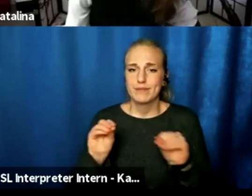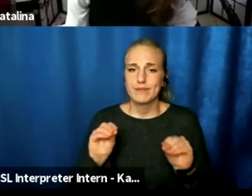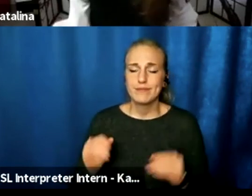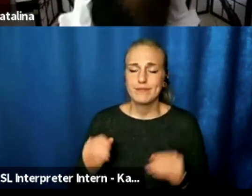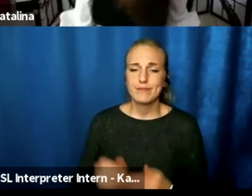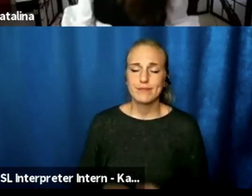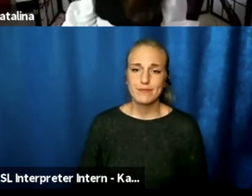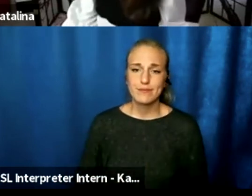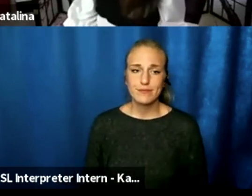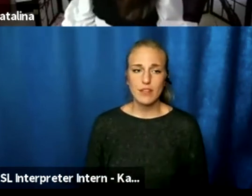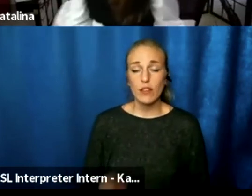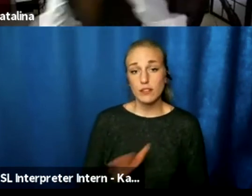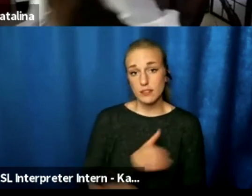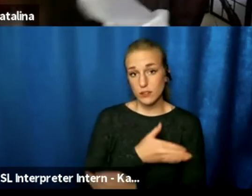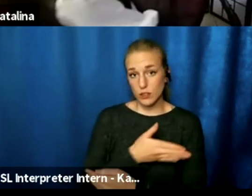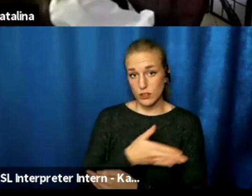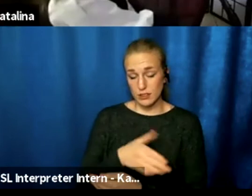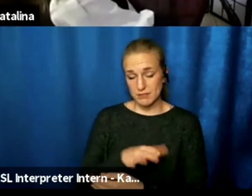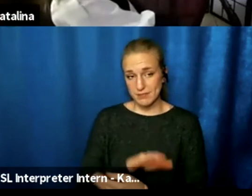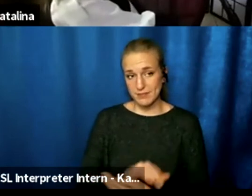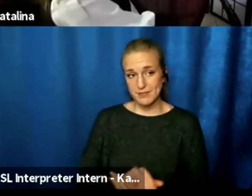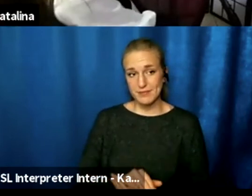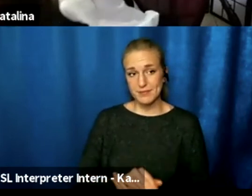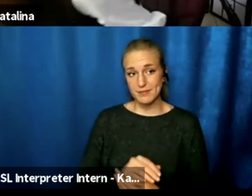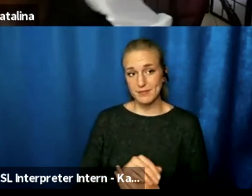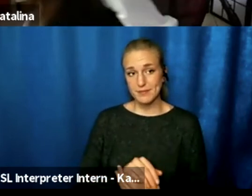There's a song